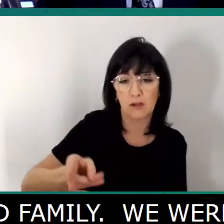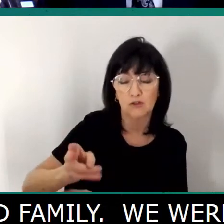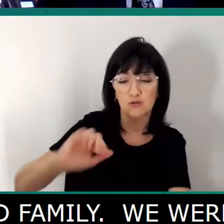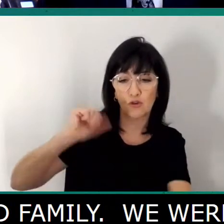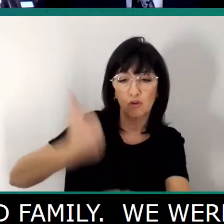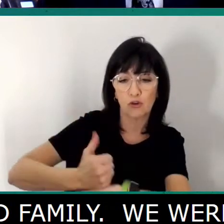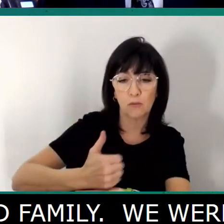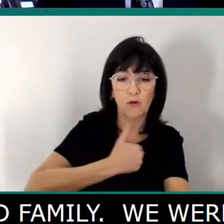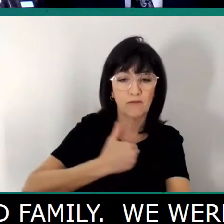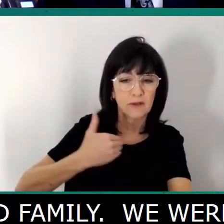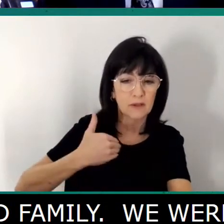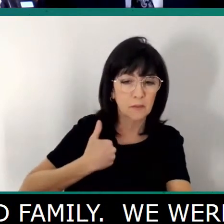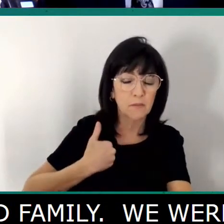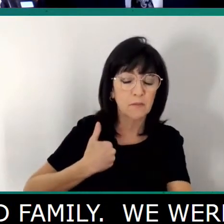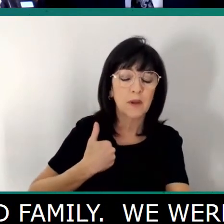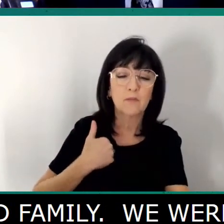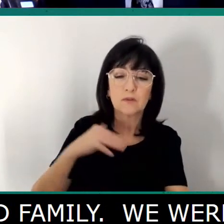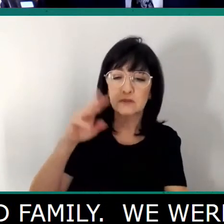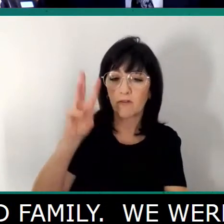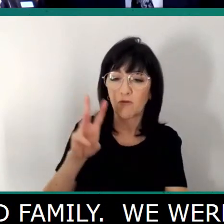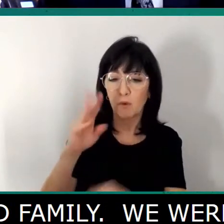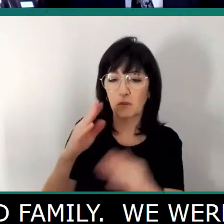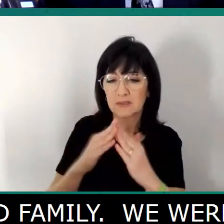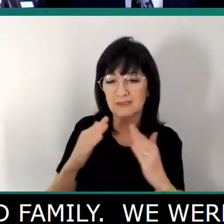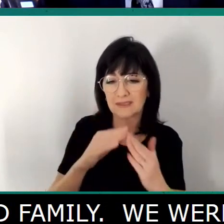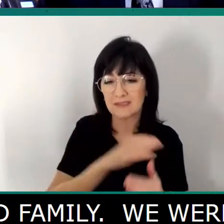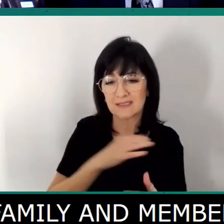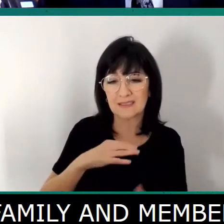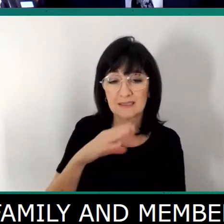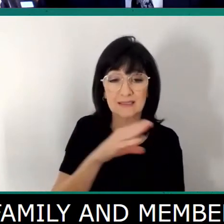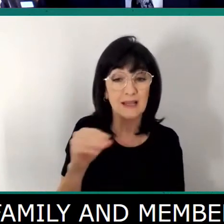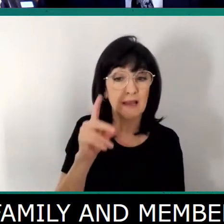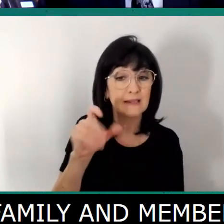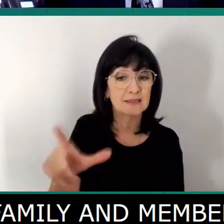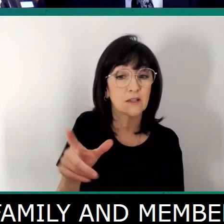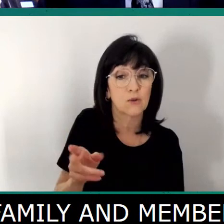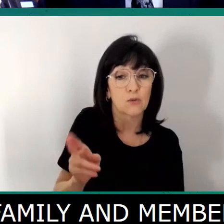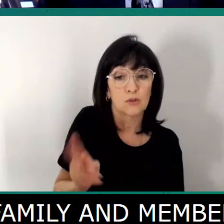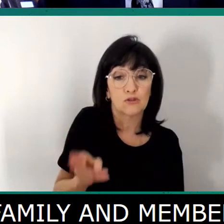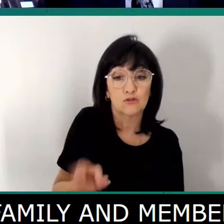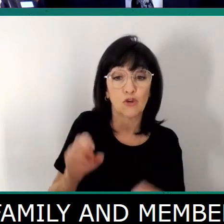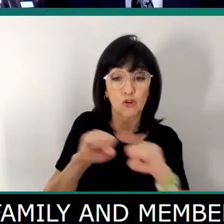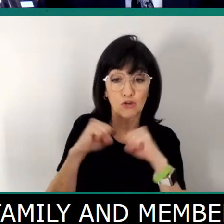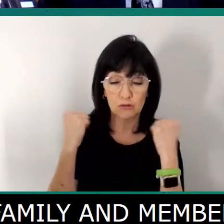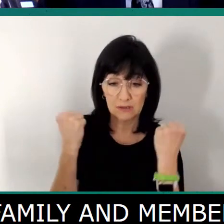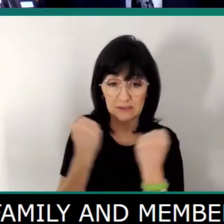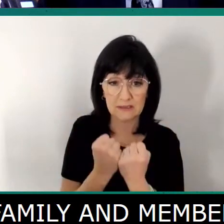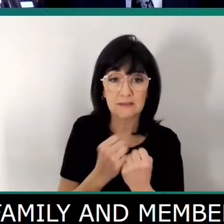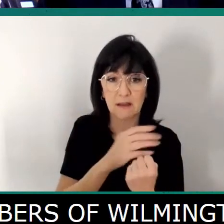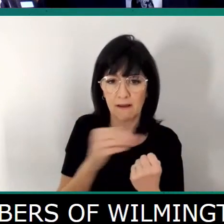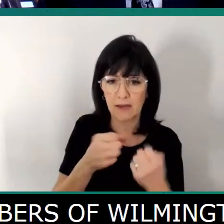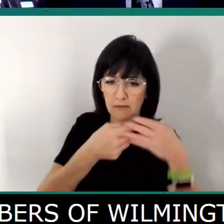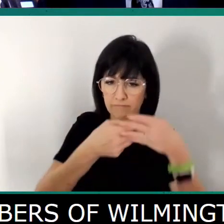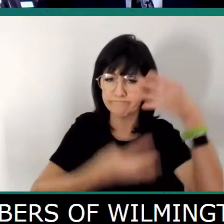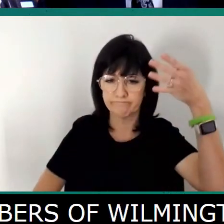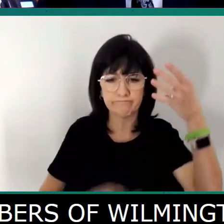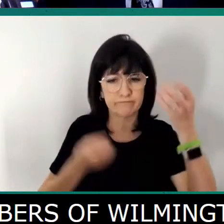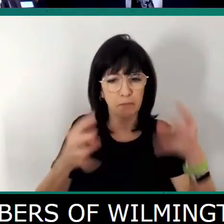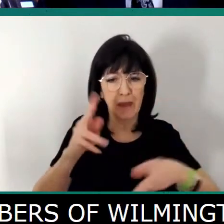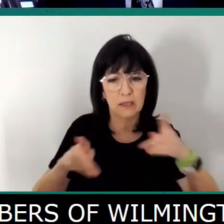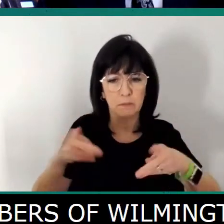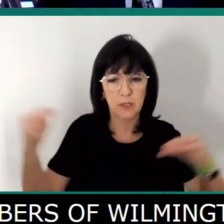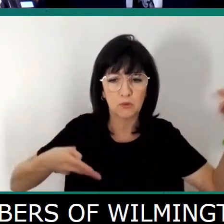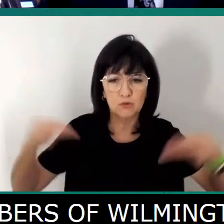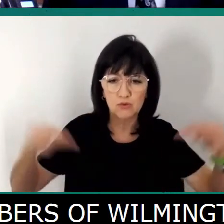members of Wilmington City Council, and the Delaware Historical Society, and others. Abraham Shadd